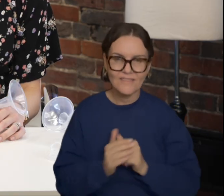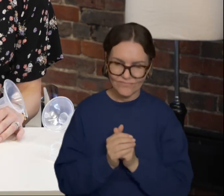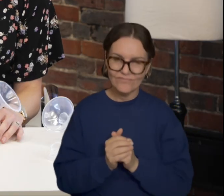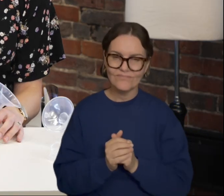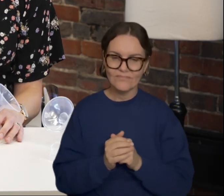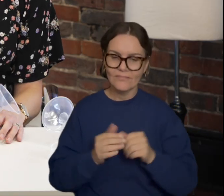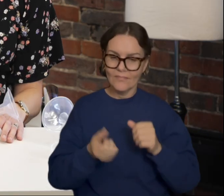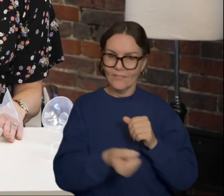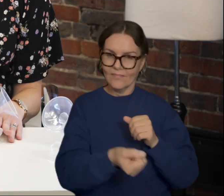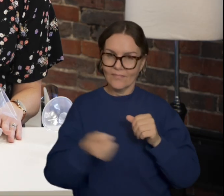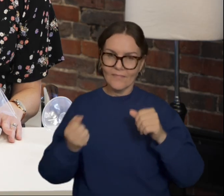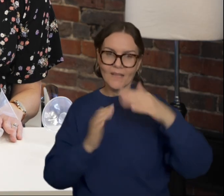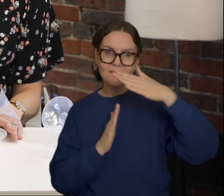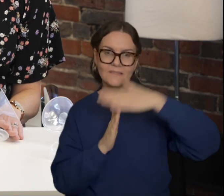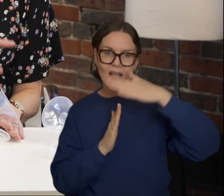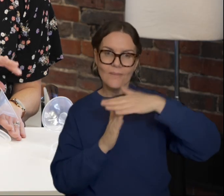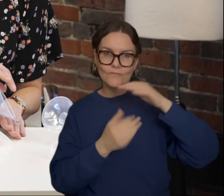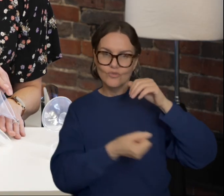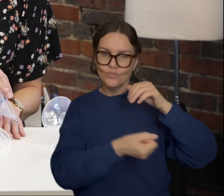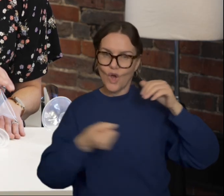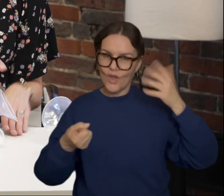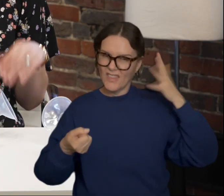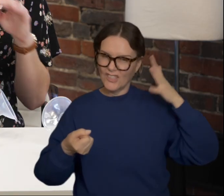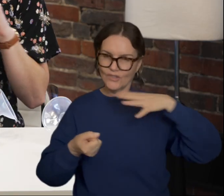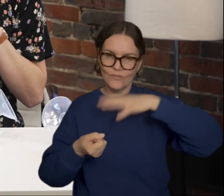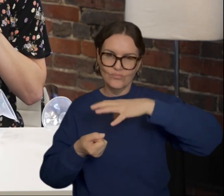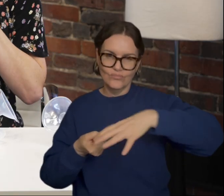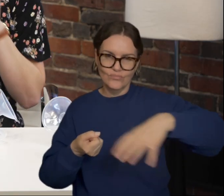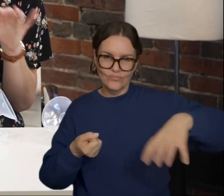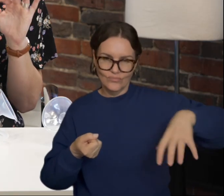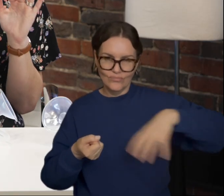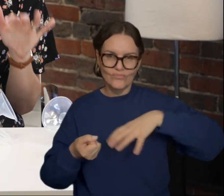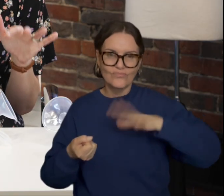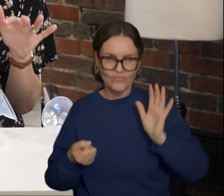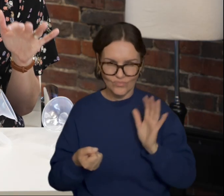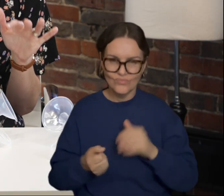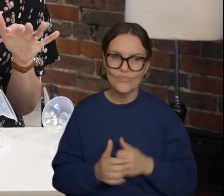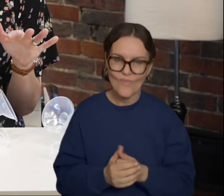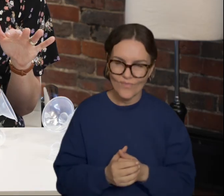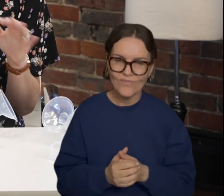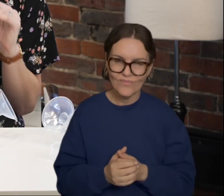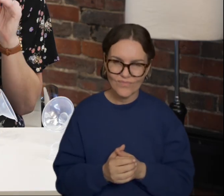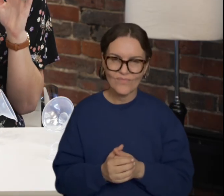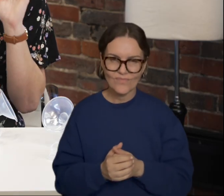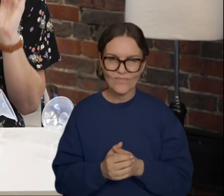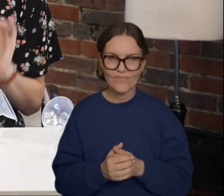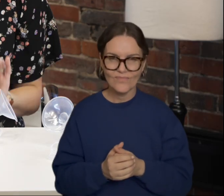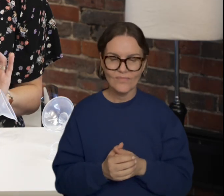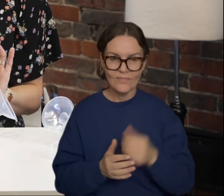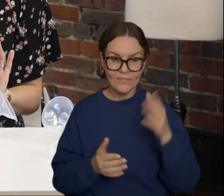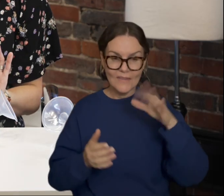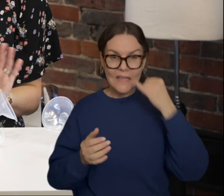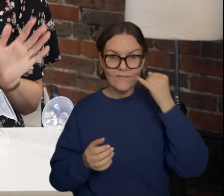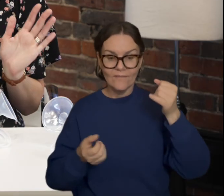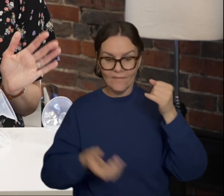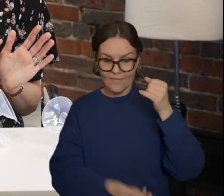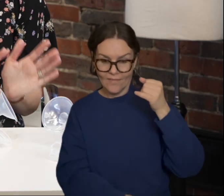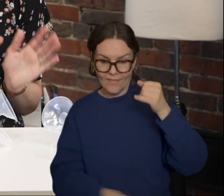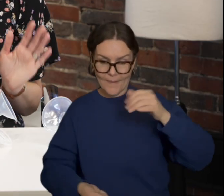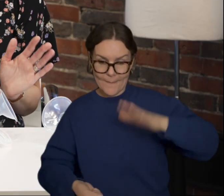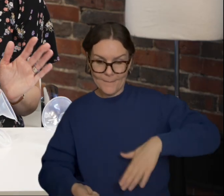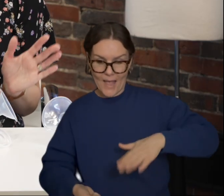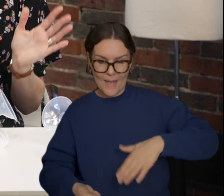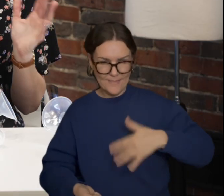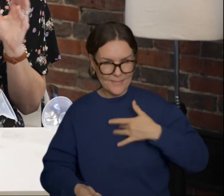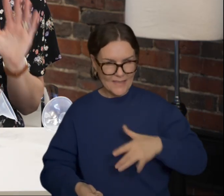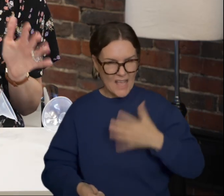on there and put everything on the top rack of the dishwasher. And they have to stay on the top rack because if they go below the top rack, it can be